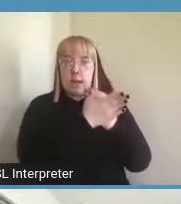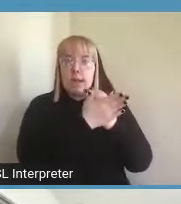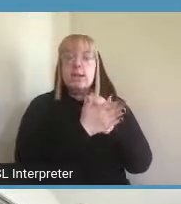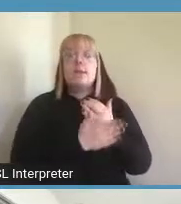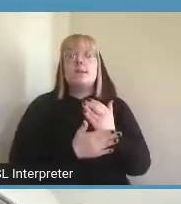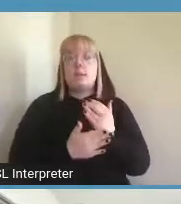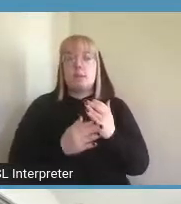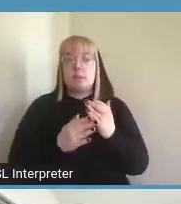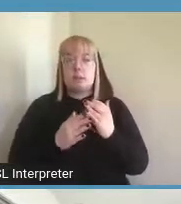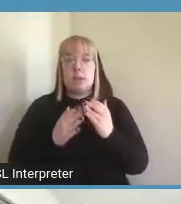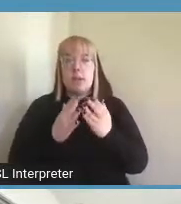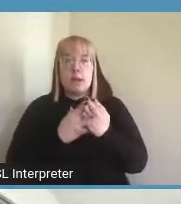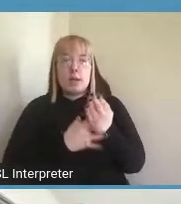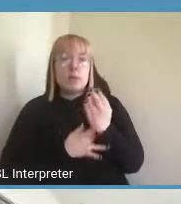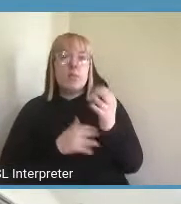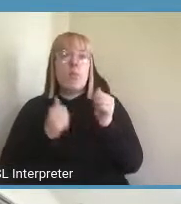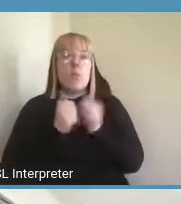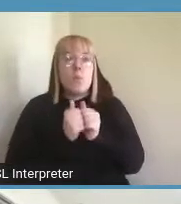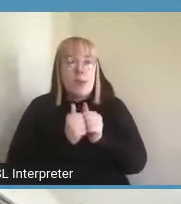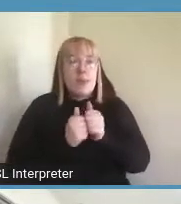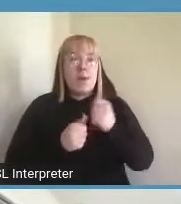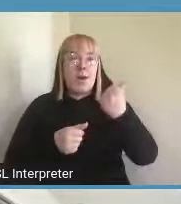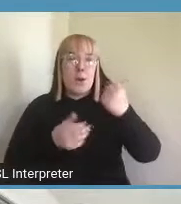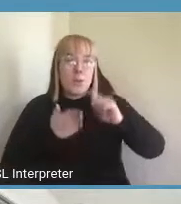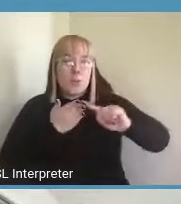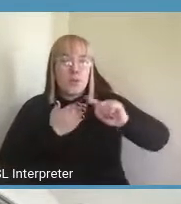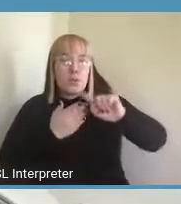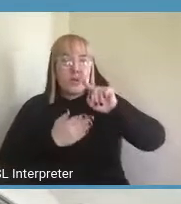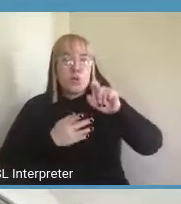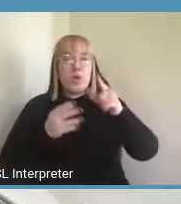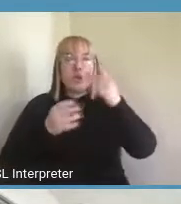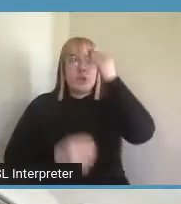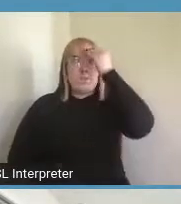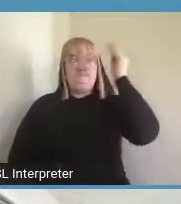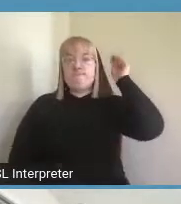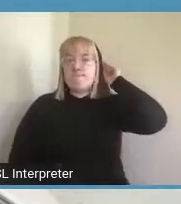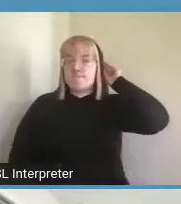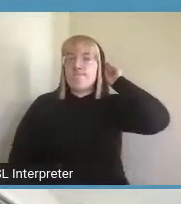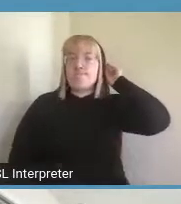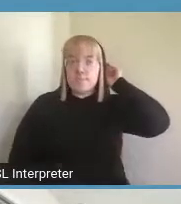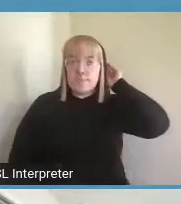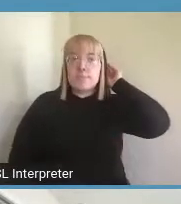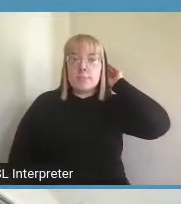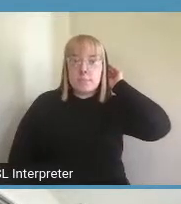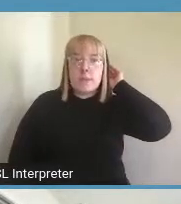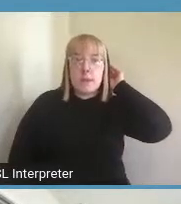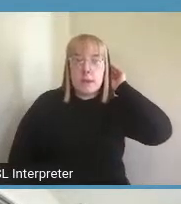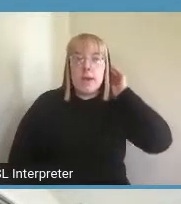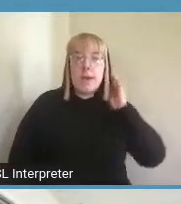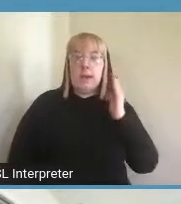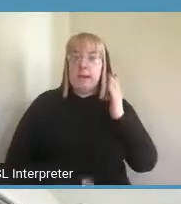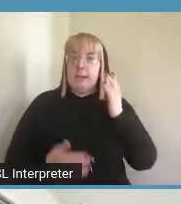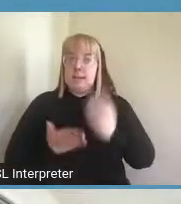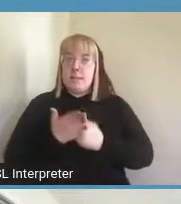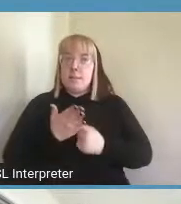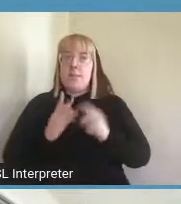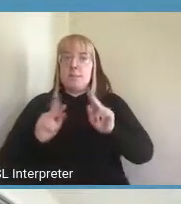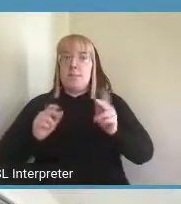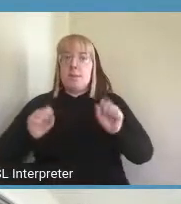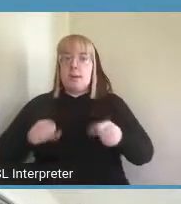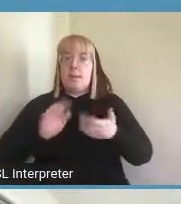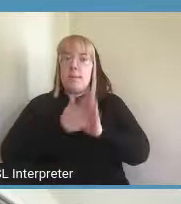with a research question in mind to kind of prevent the overwhelm that can happen if you start digging in without kind